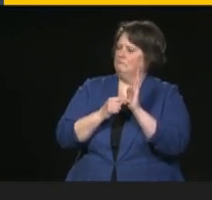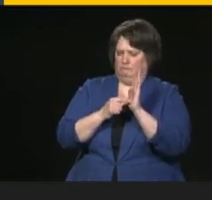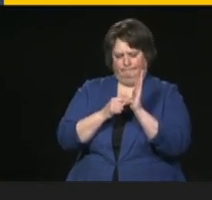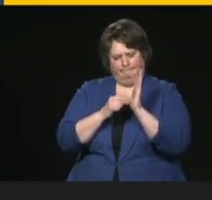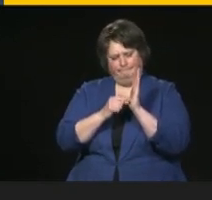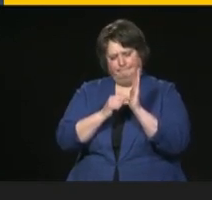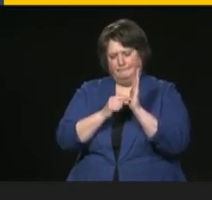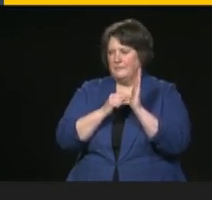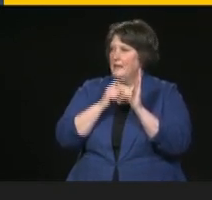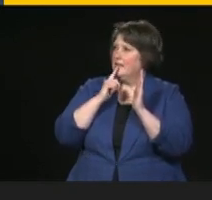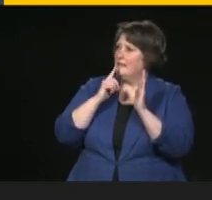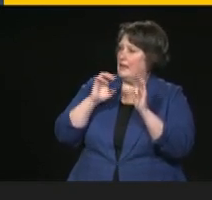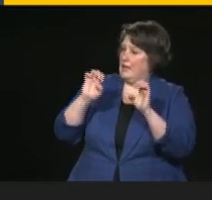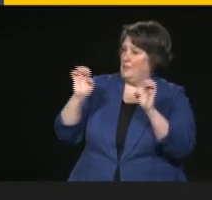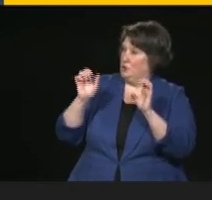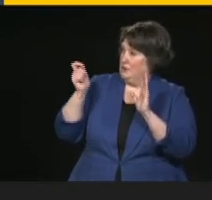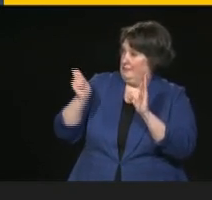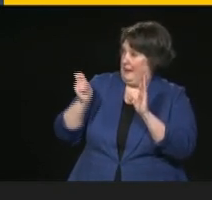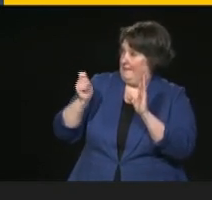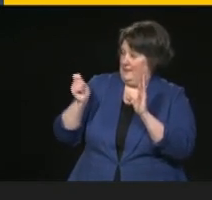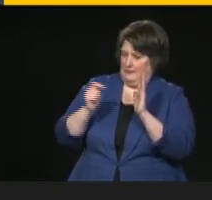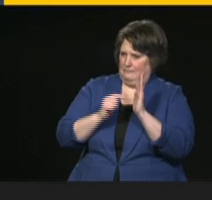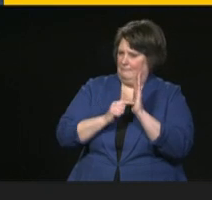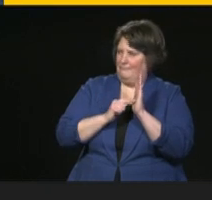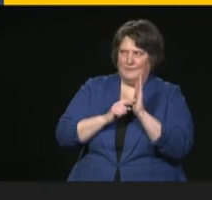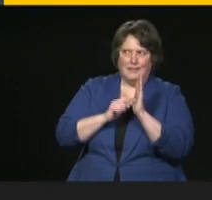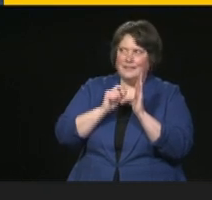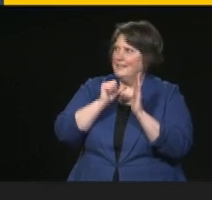apply to a worker who has not